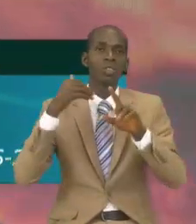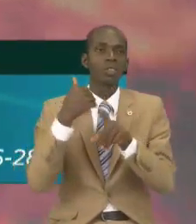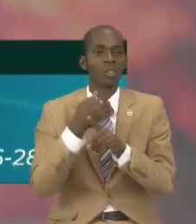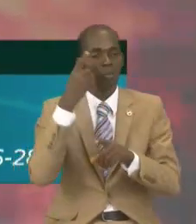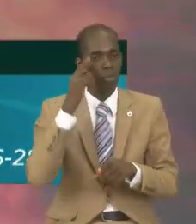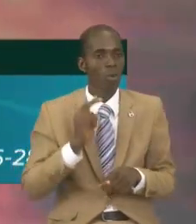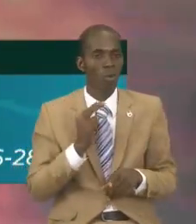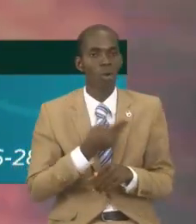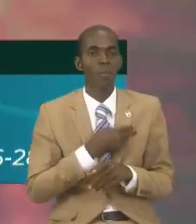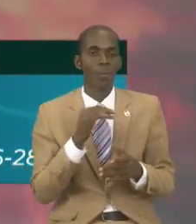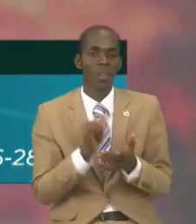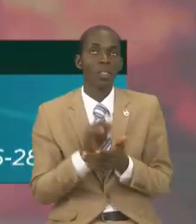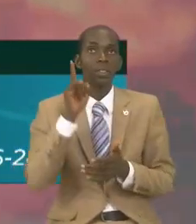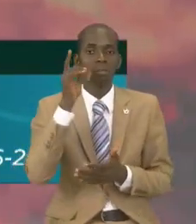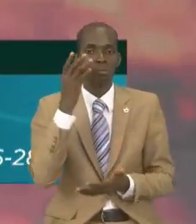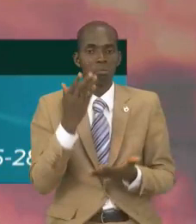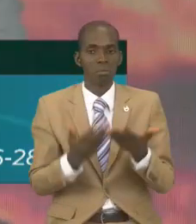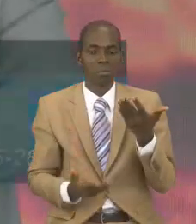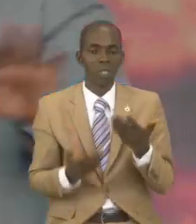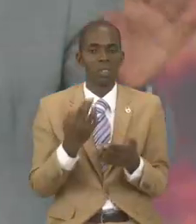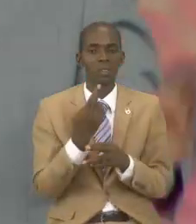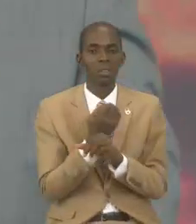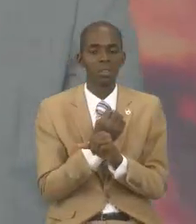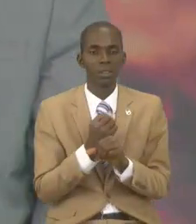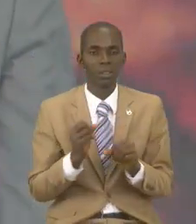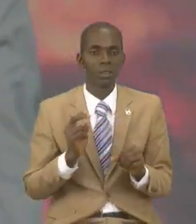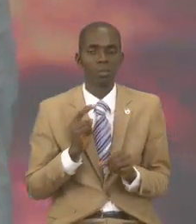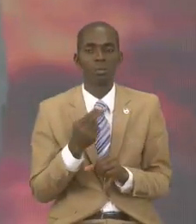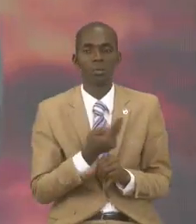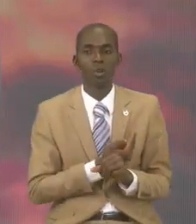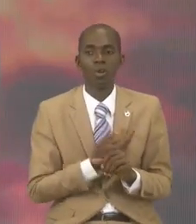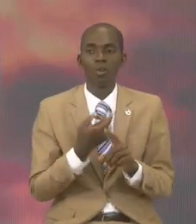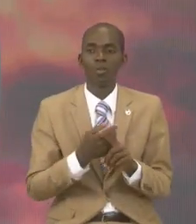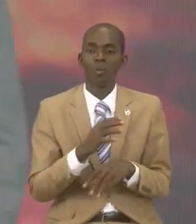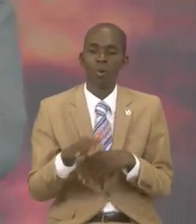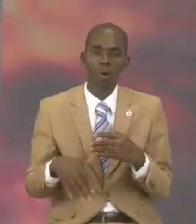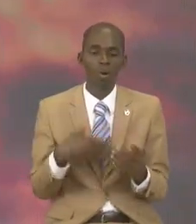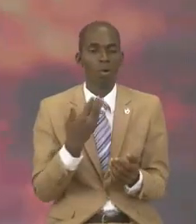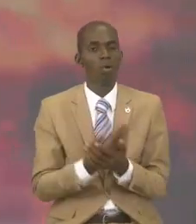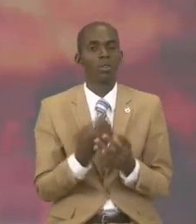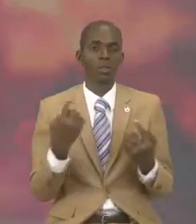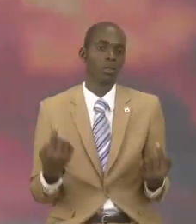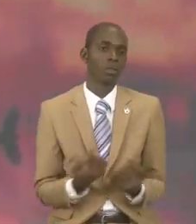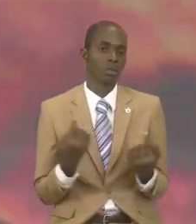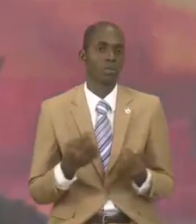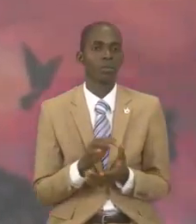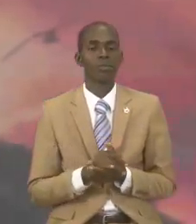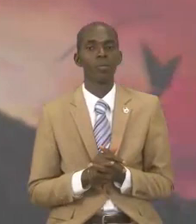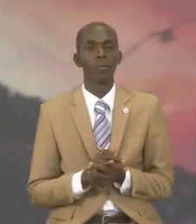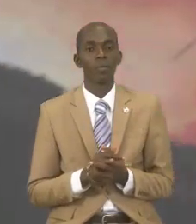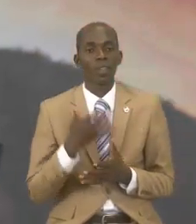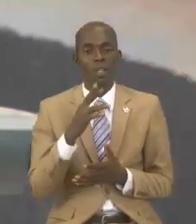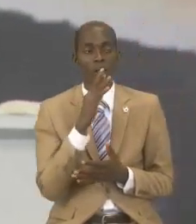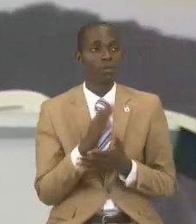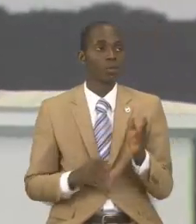might redeem us from all iniquity. There are some people that